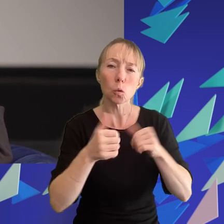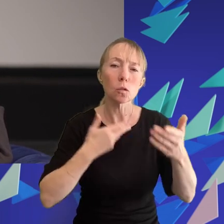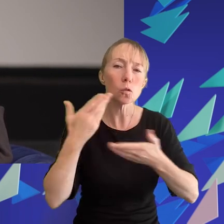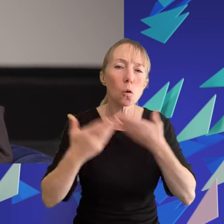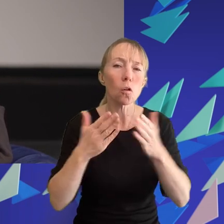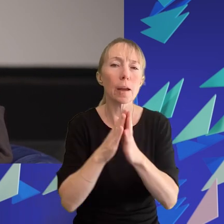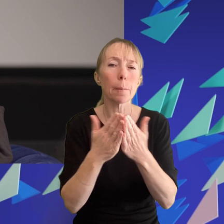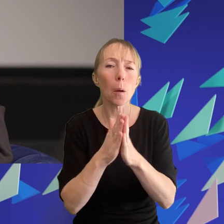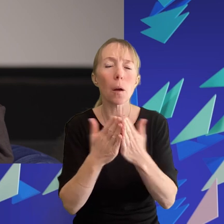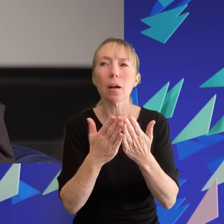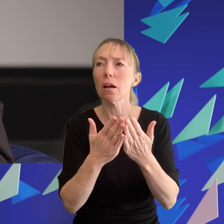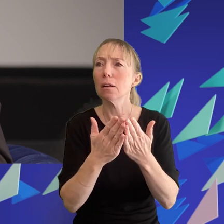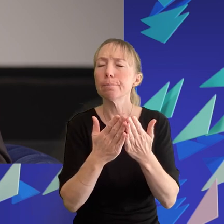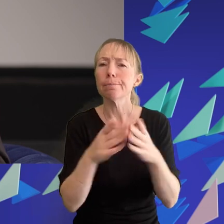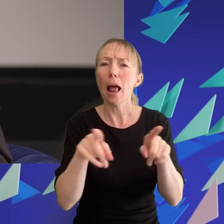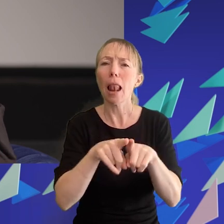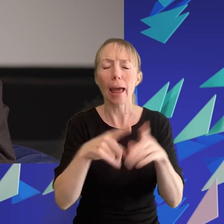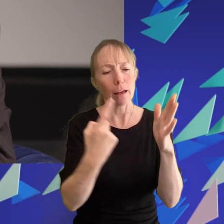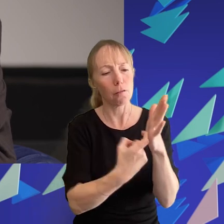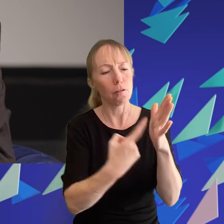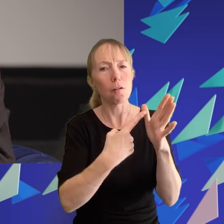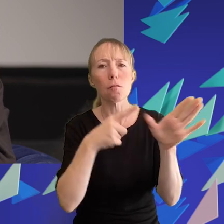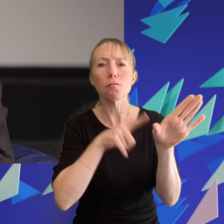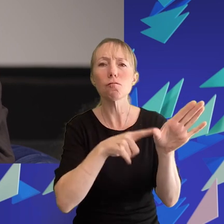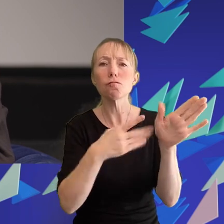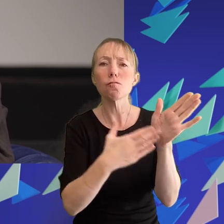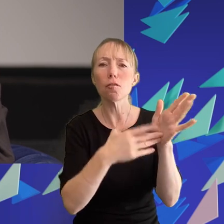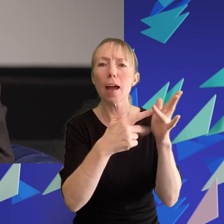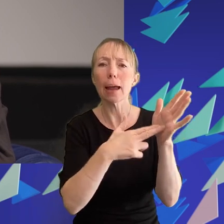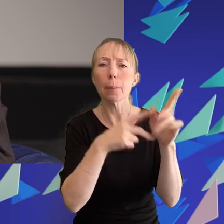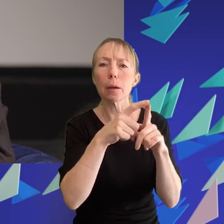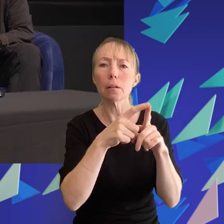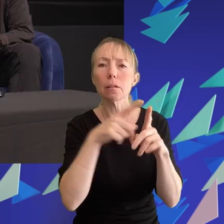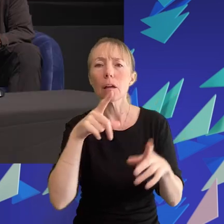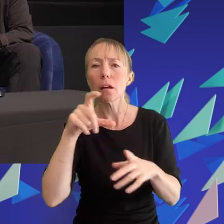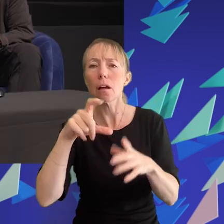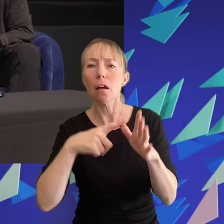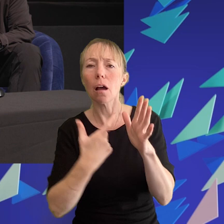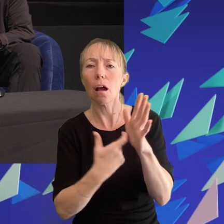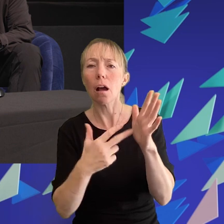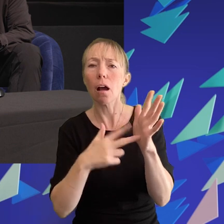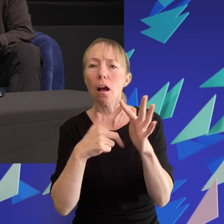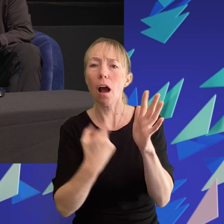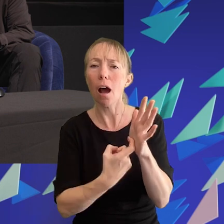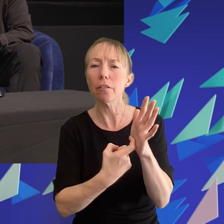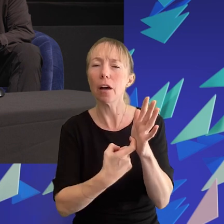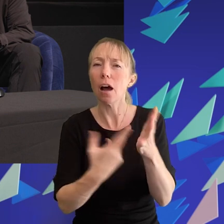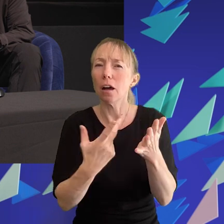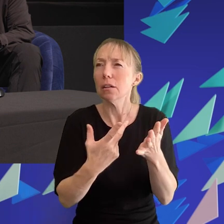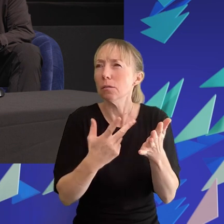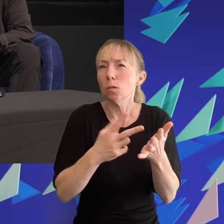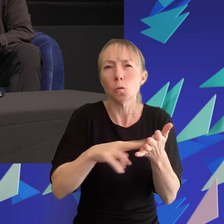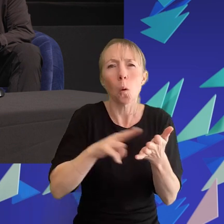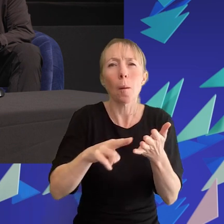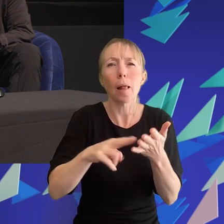book, like more like a Raymond Carver kind of thing, you know. So in a way, it's not so uncommon. In Latin American literature,